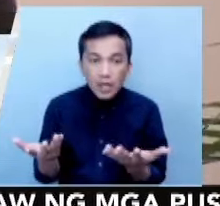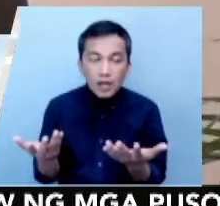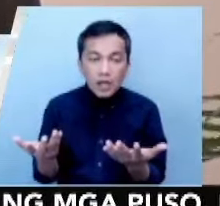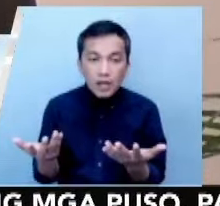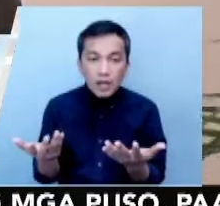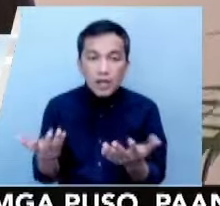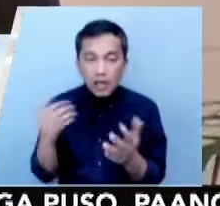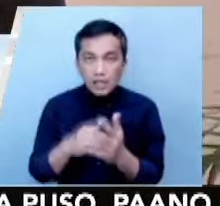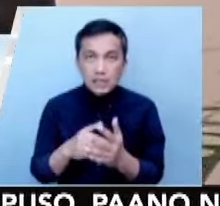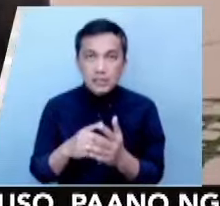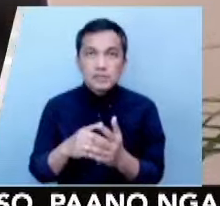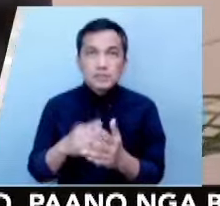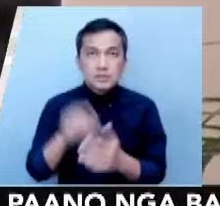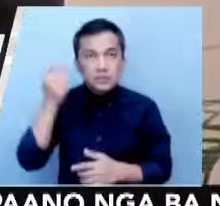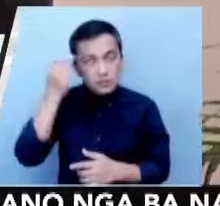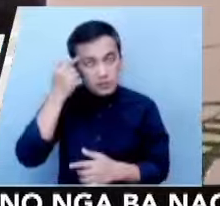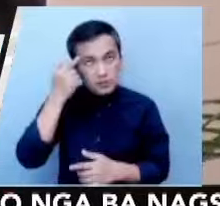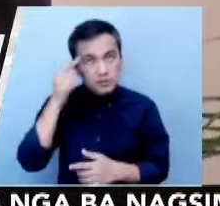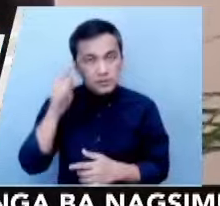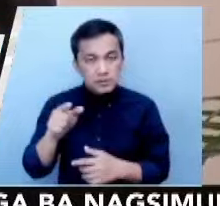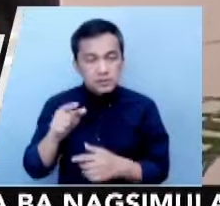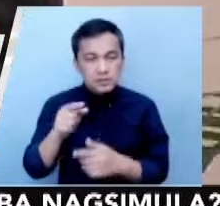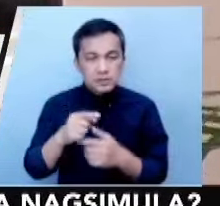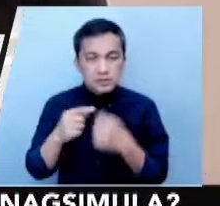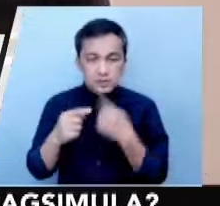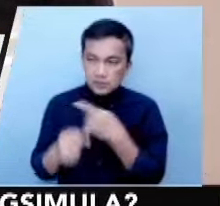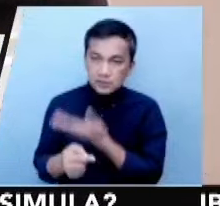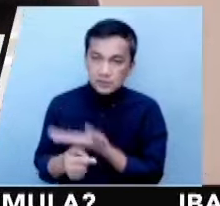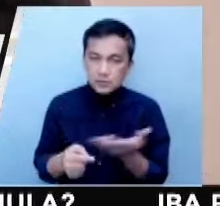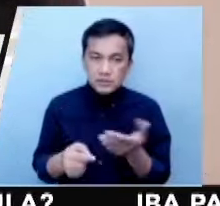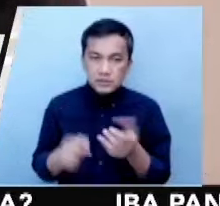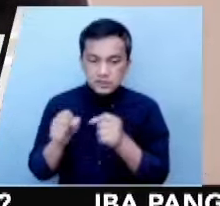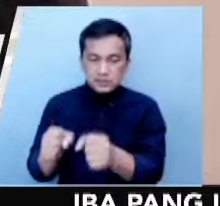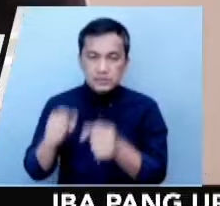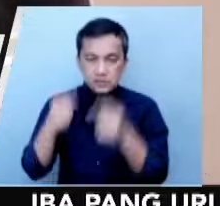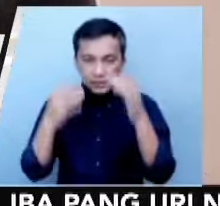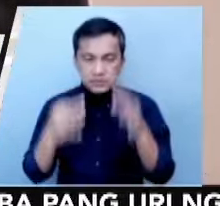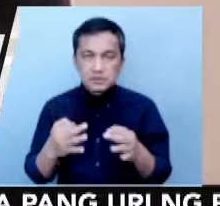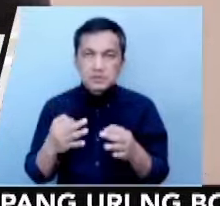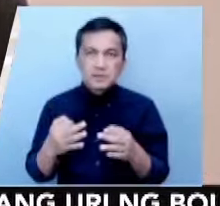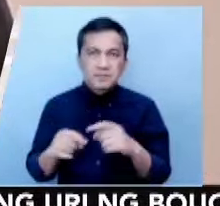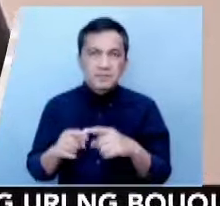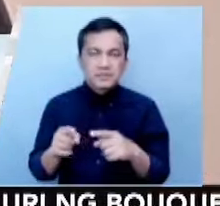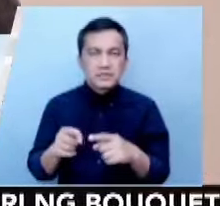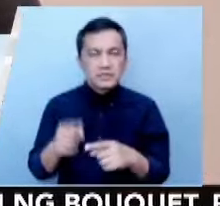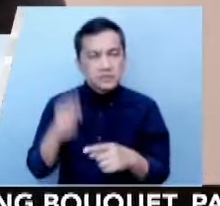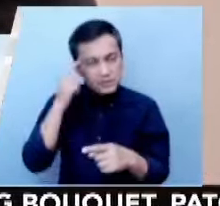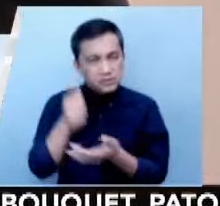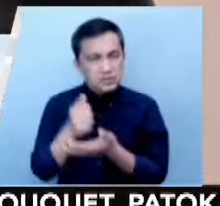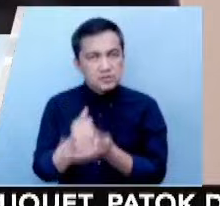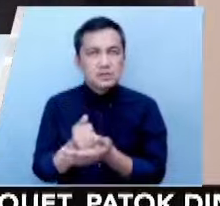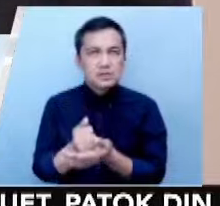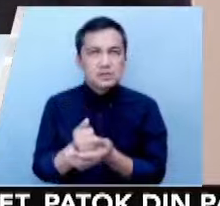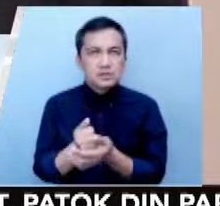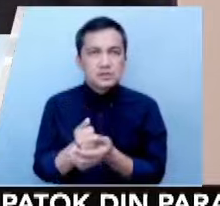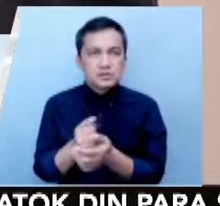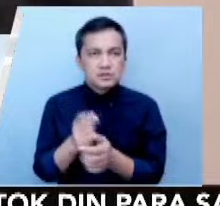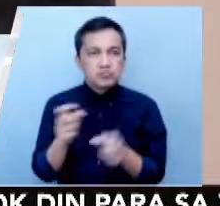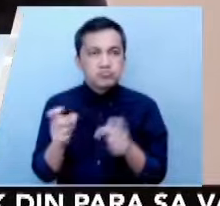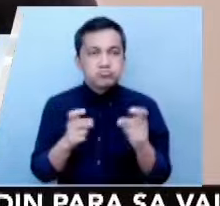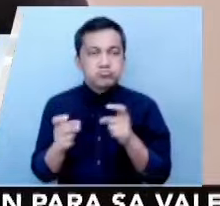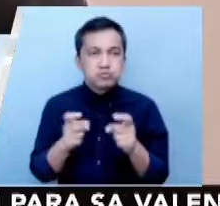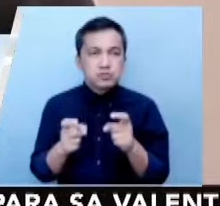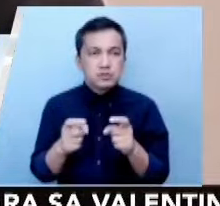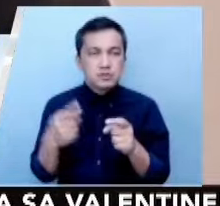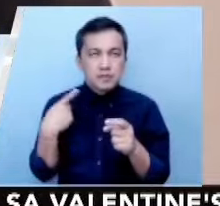government, as Commodore Jay said, makes strategic decisions, but I think it would help to sort of regularize it if there were written policies